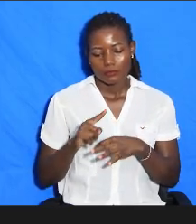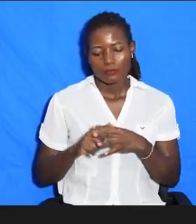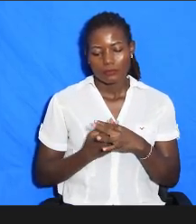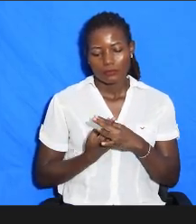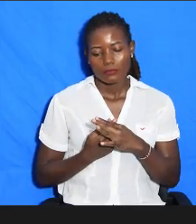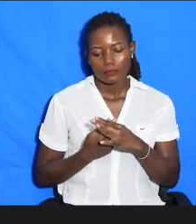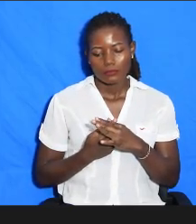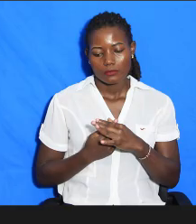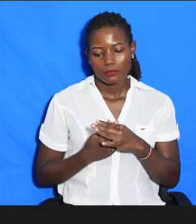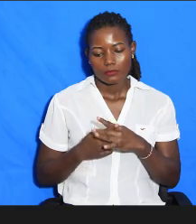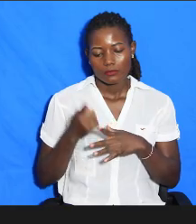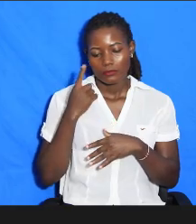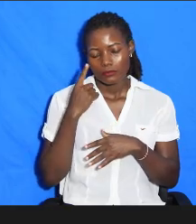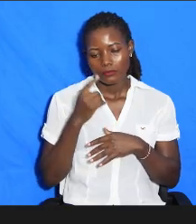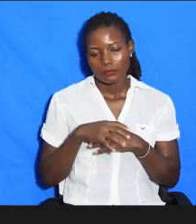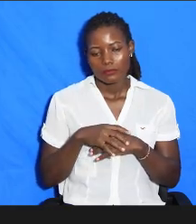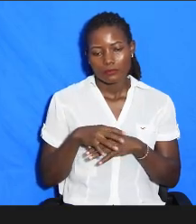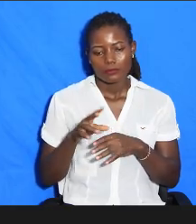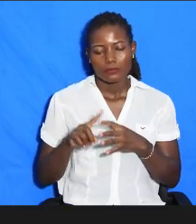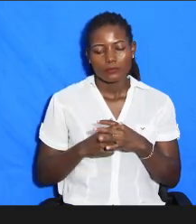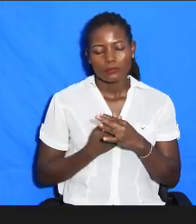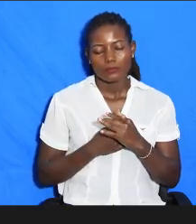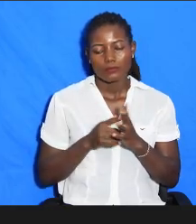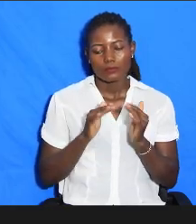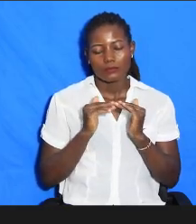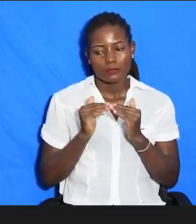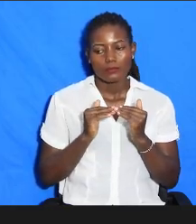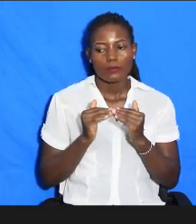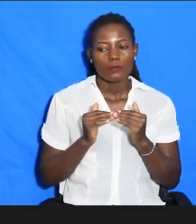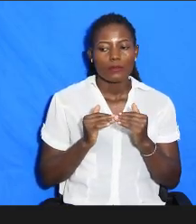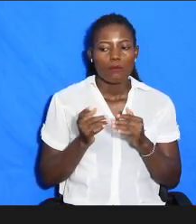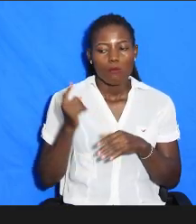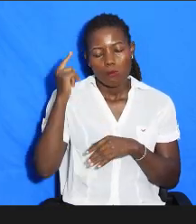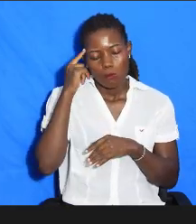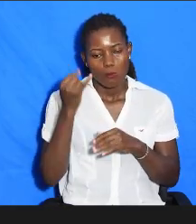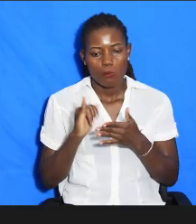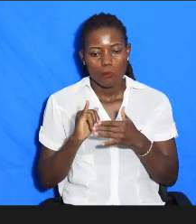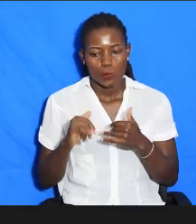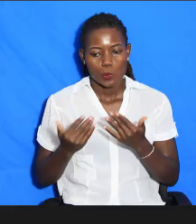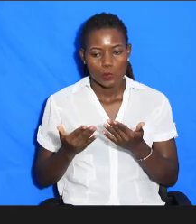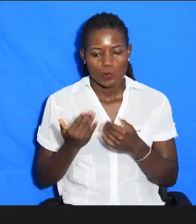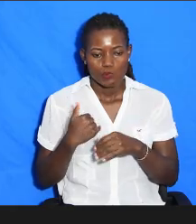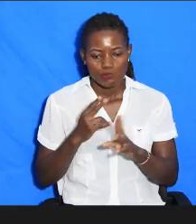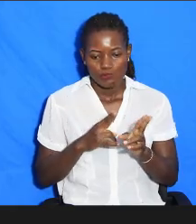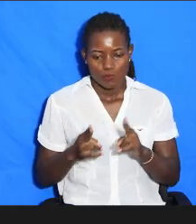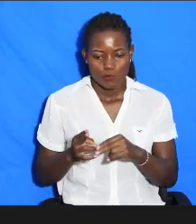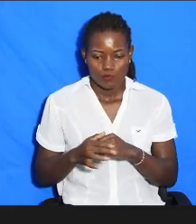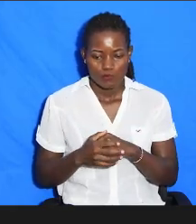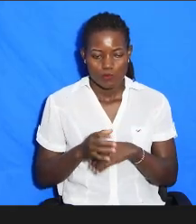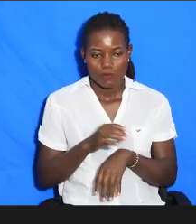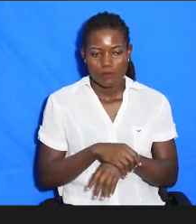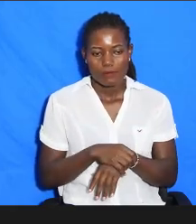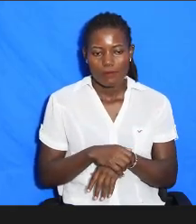Now the run starts getting consistently. So I think that's how I normally check my